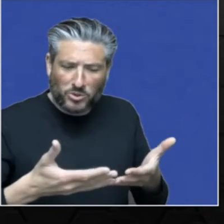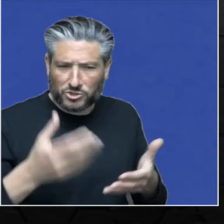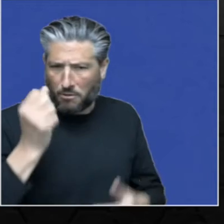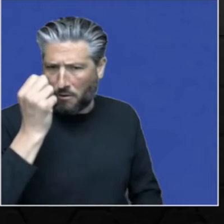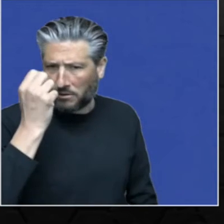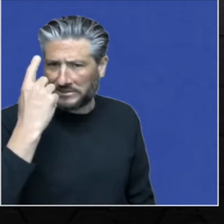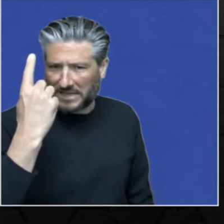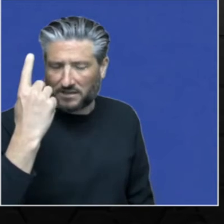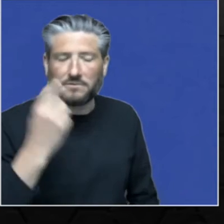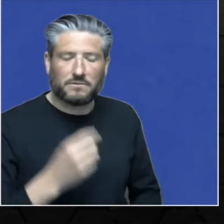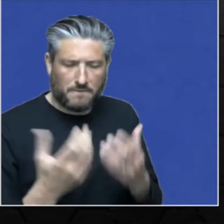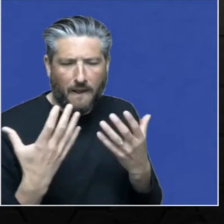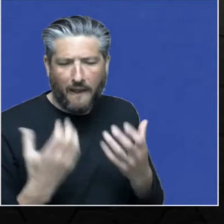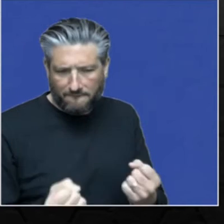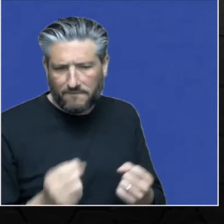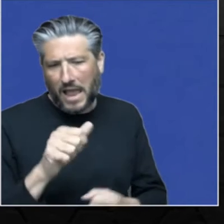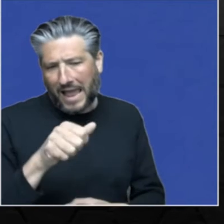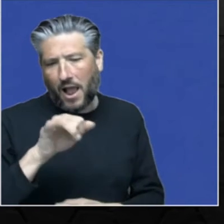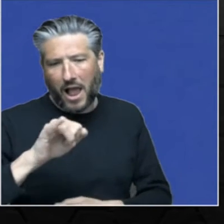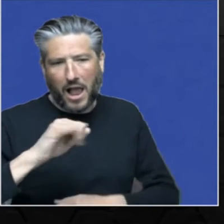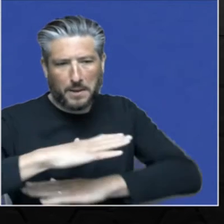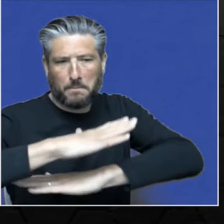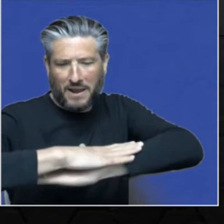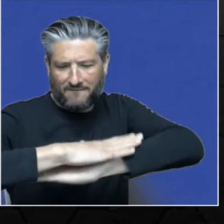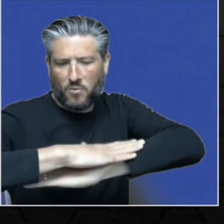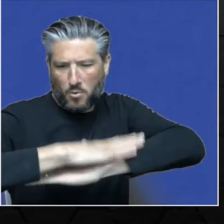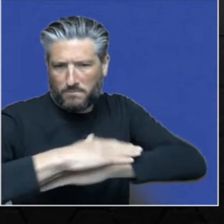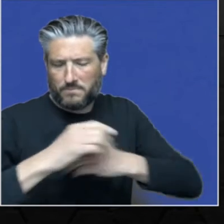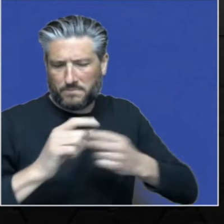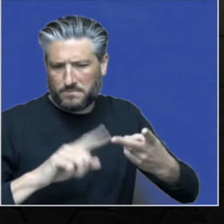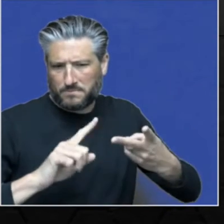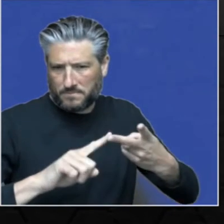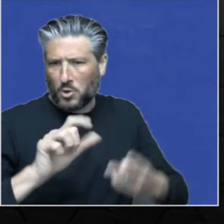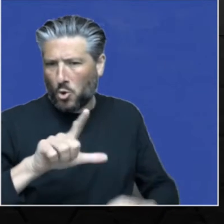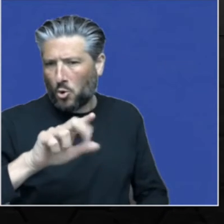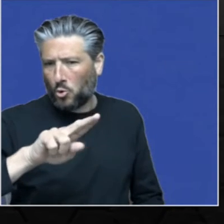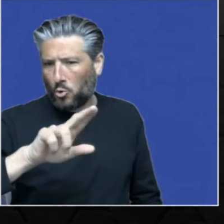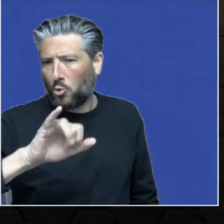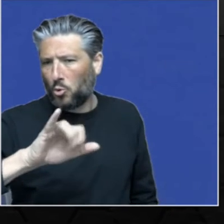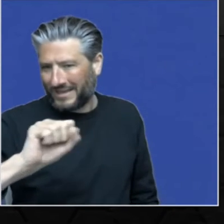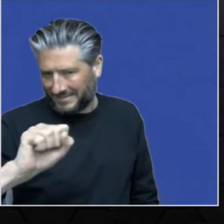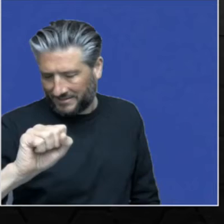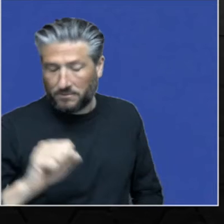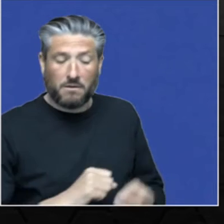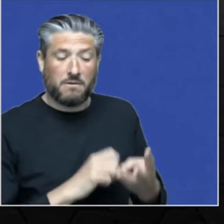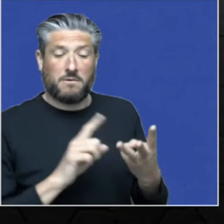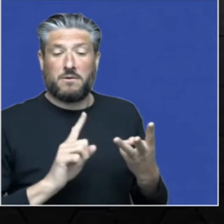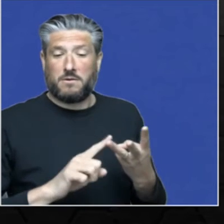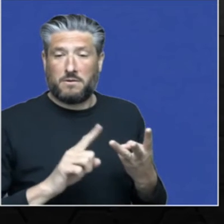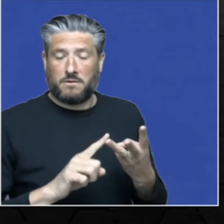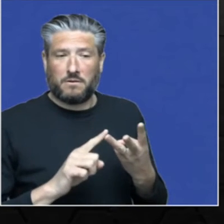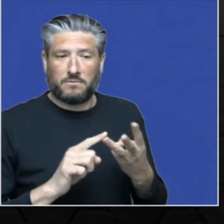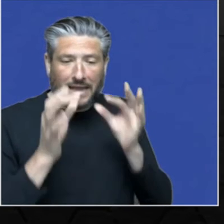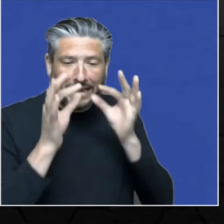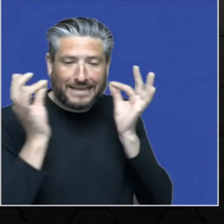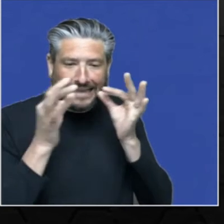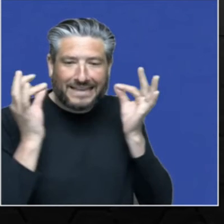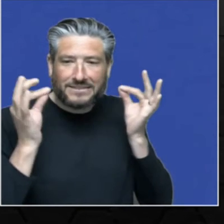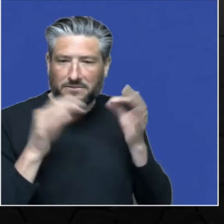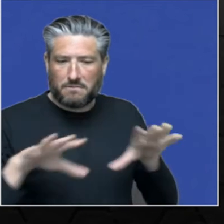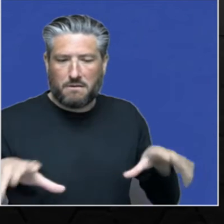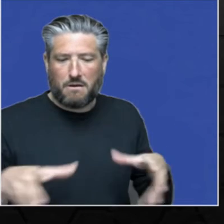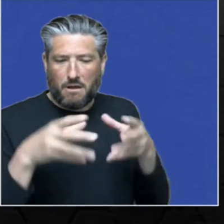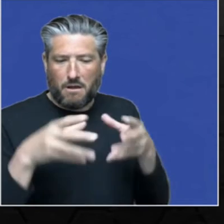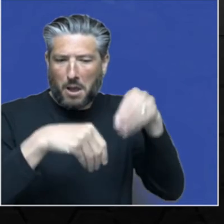more. And here, I also have the link for my GitHub repo in case you want to see the presentation from today.